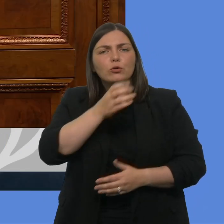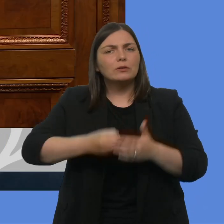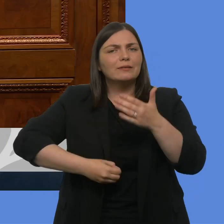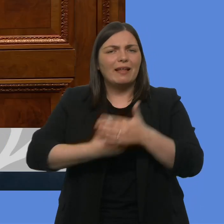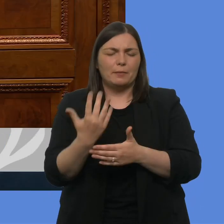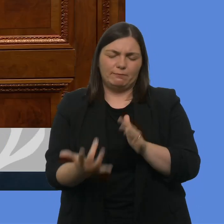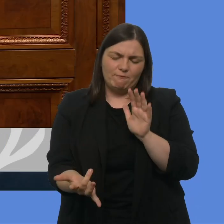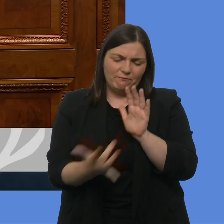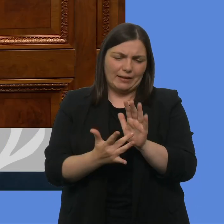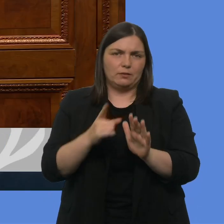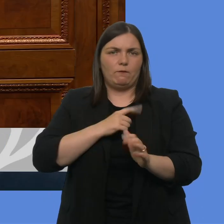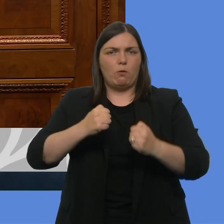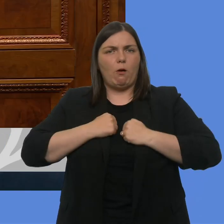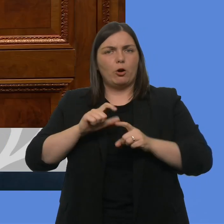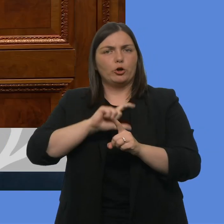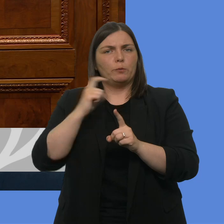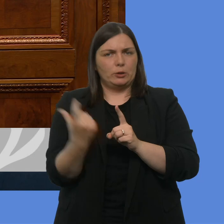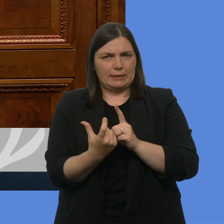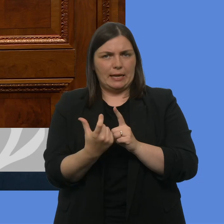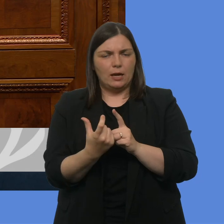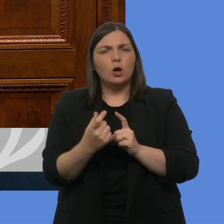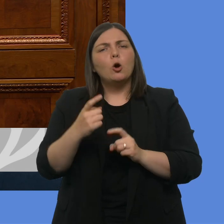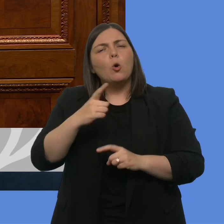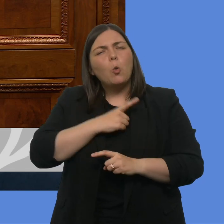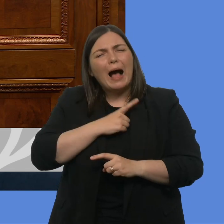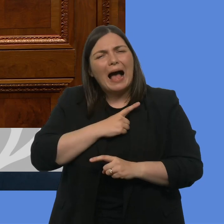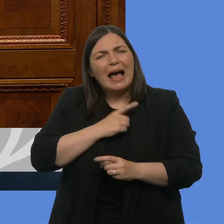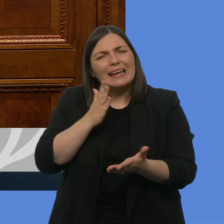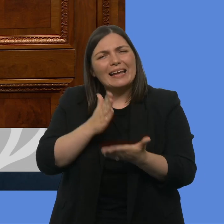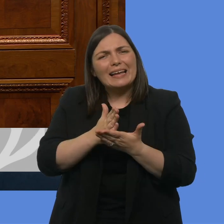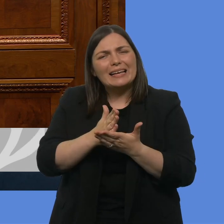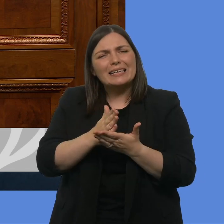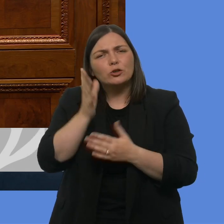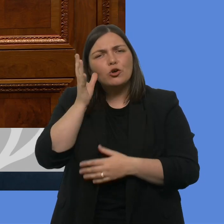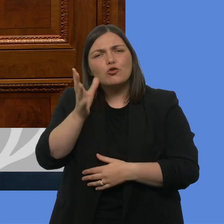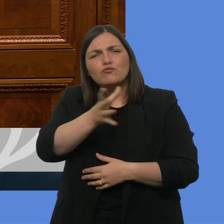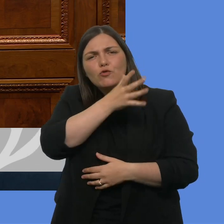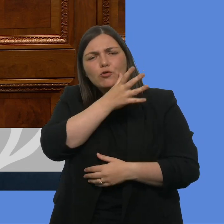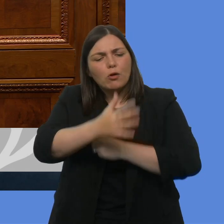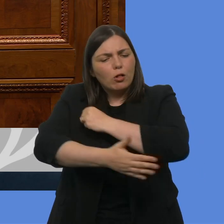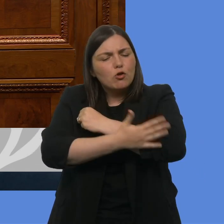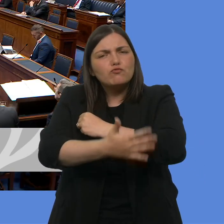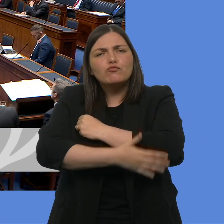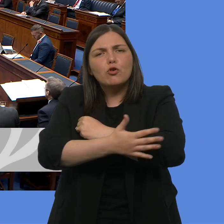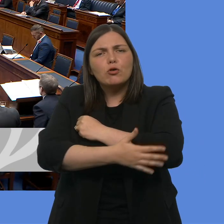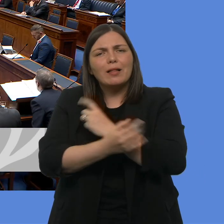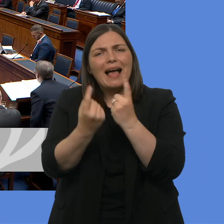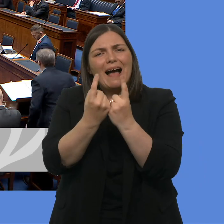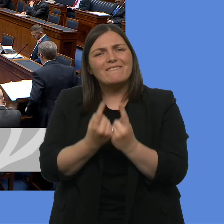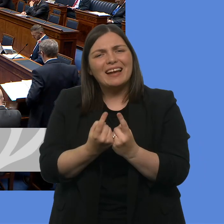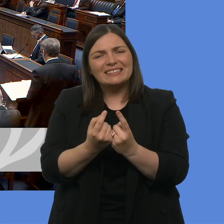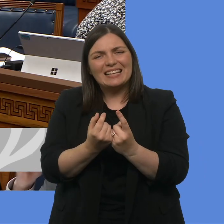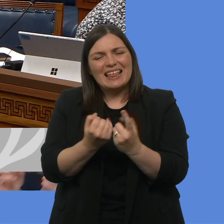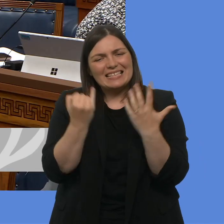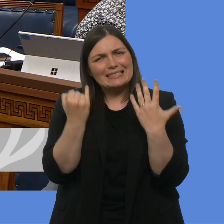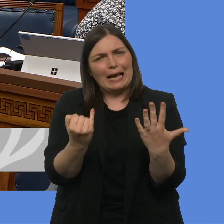communities, why does rural affairs sit as the sixth ministerial priority within your 24-25 business plan? Minister. So